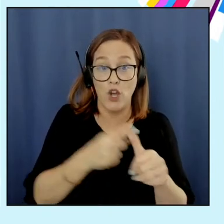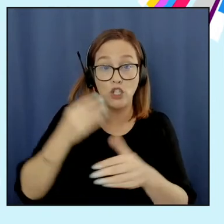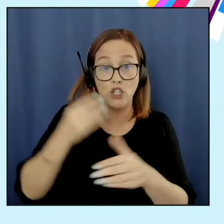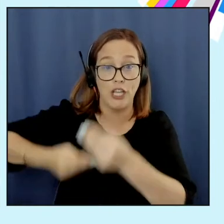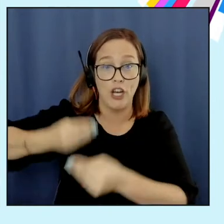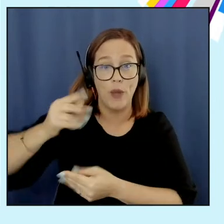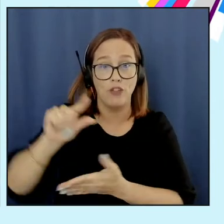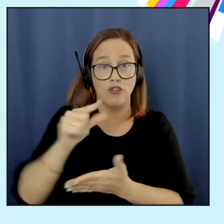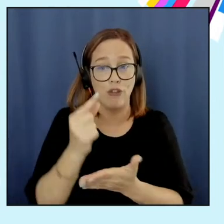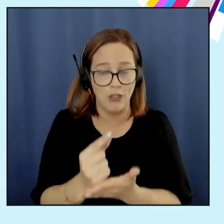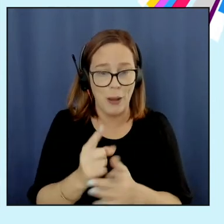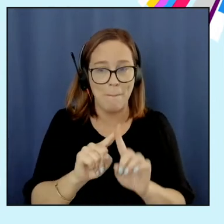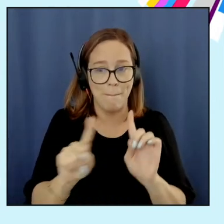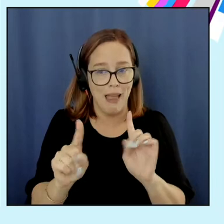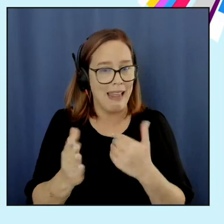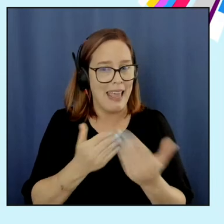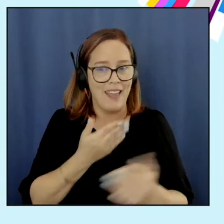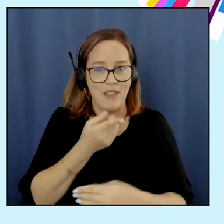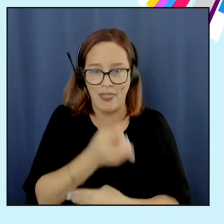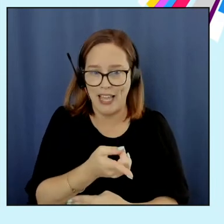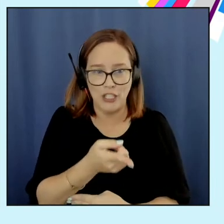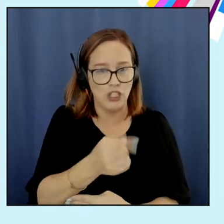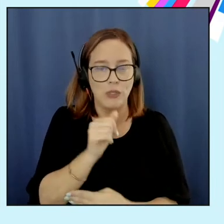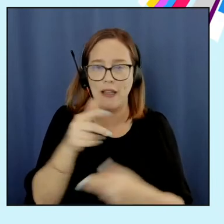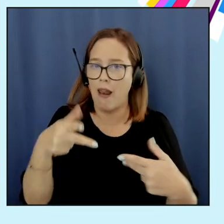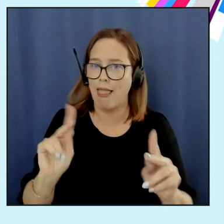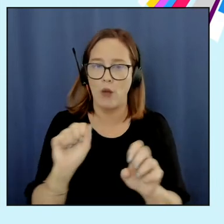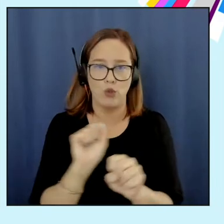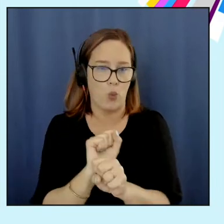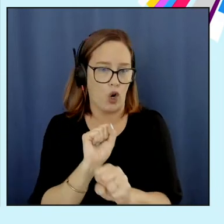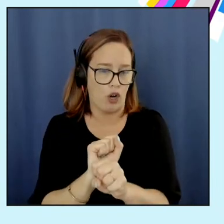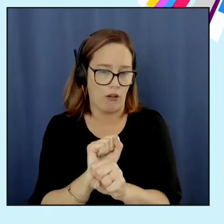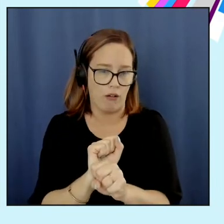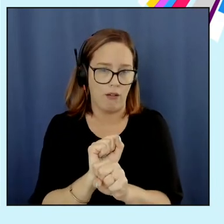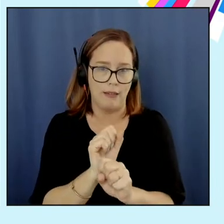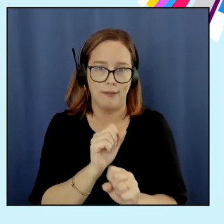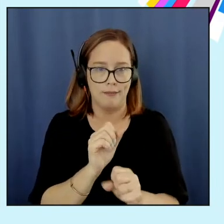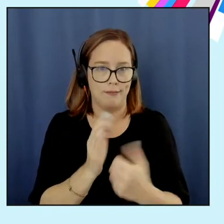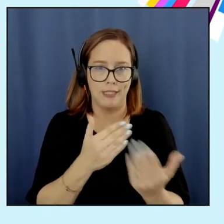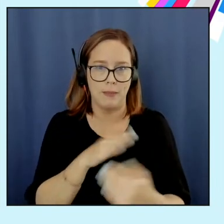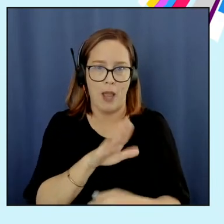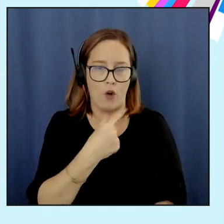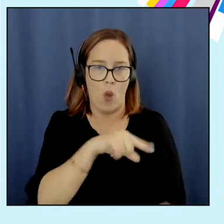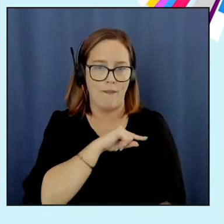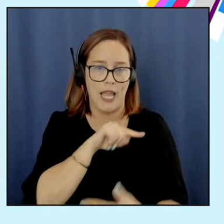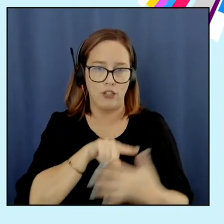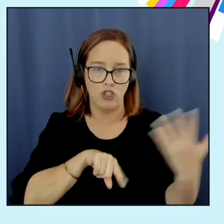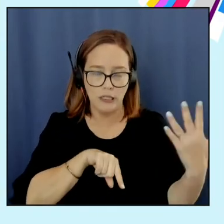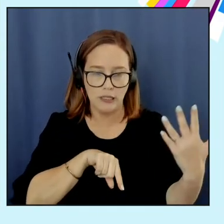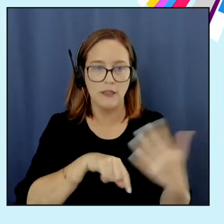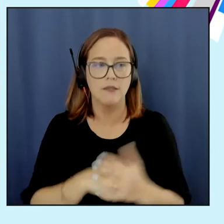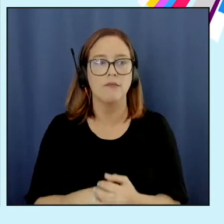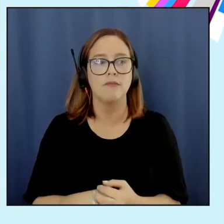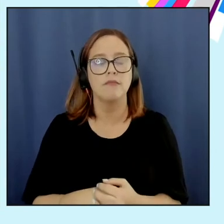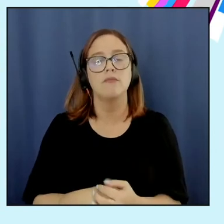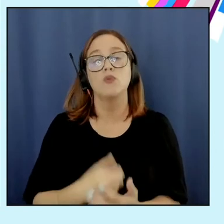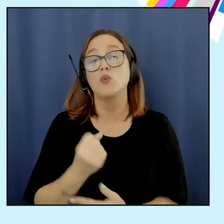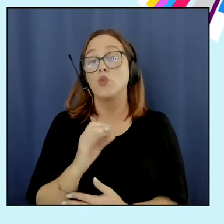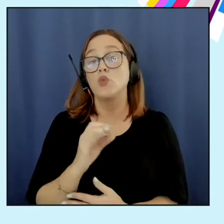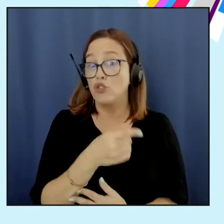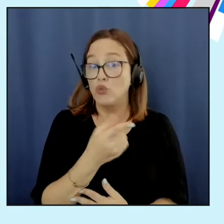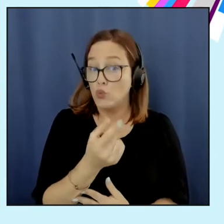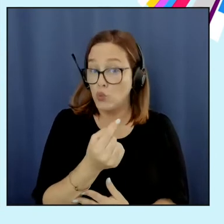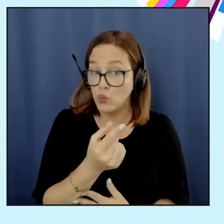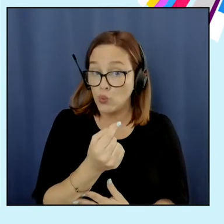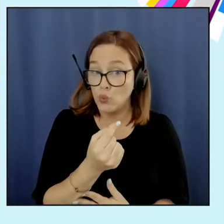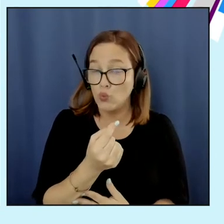but even then she was not allowed to work despite having her qualification. And so she, through a lot